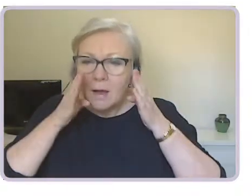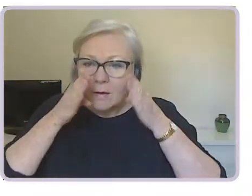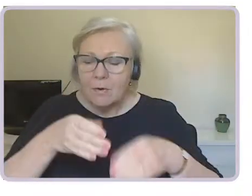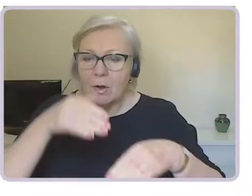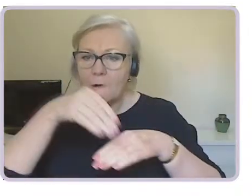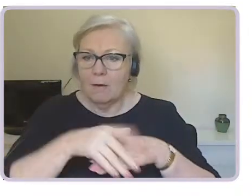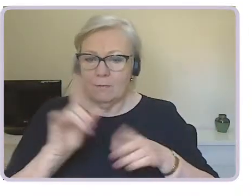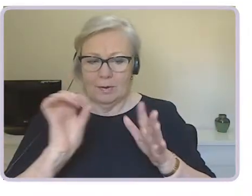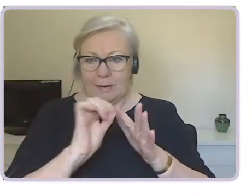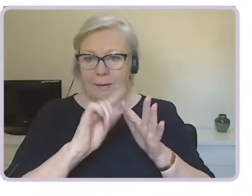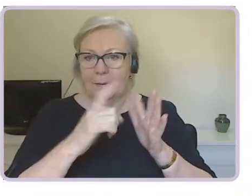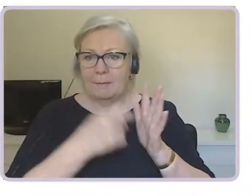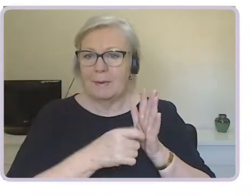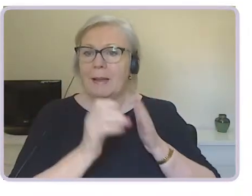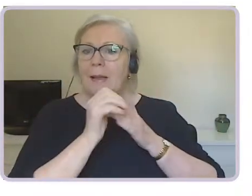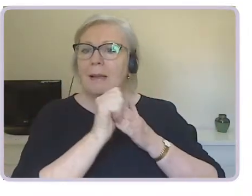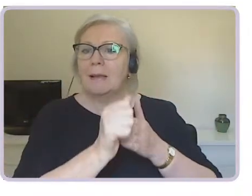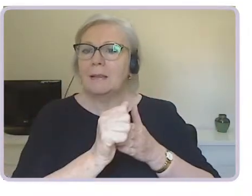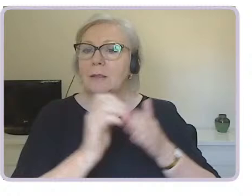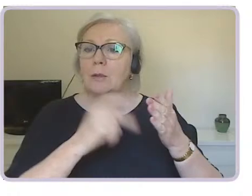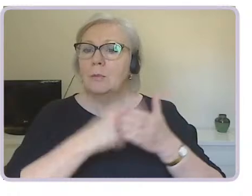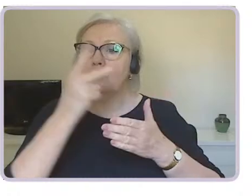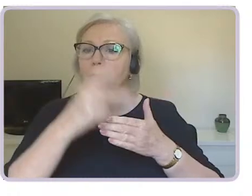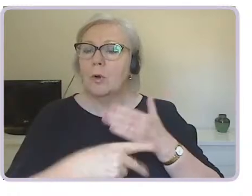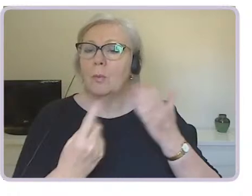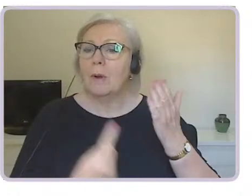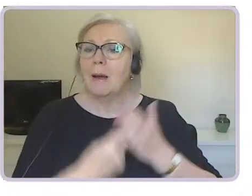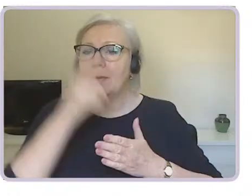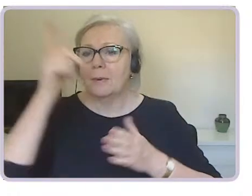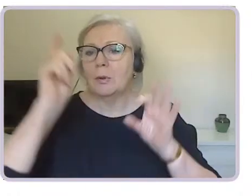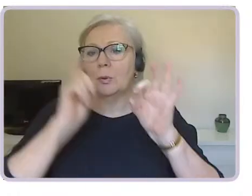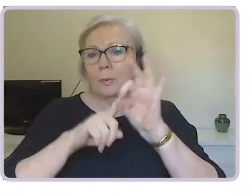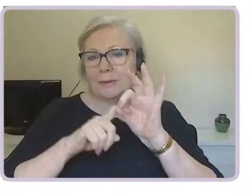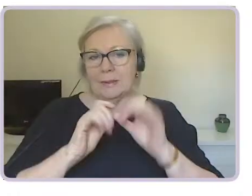leadership program in Queensland.